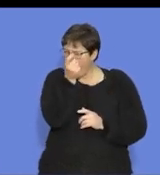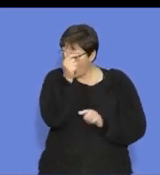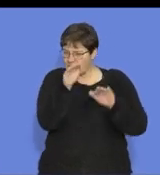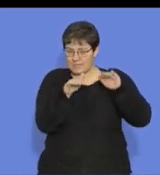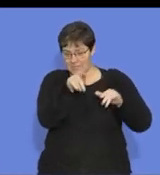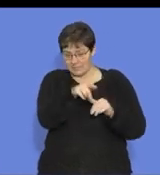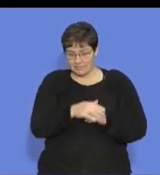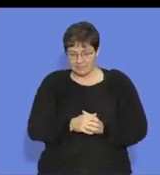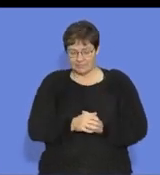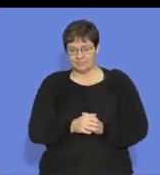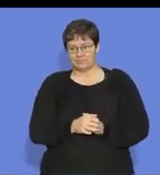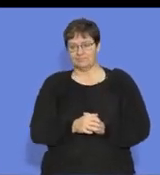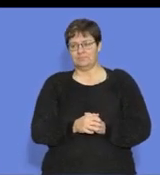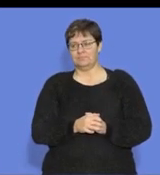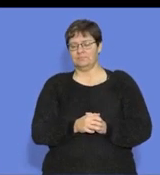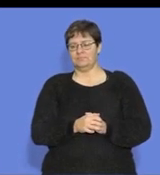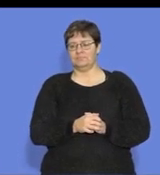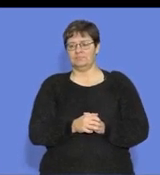together.